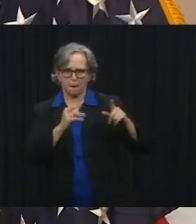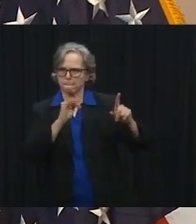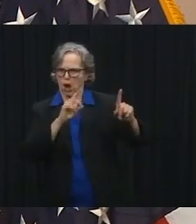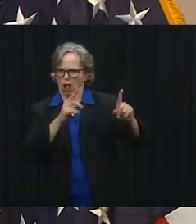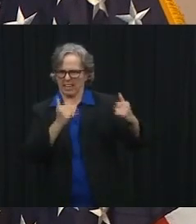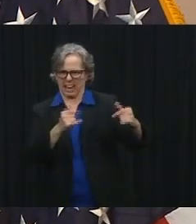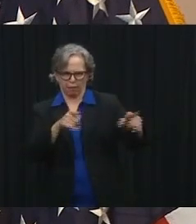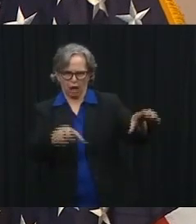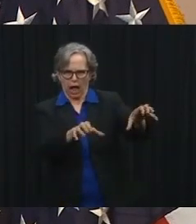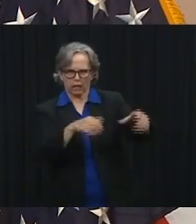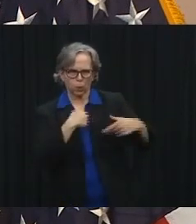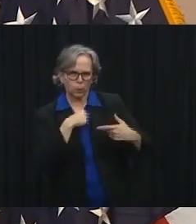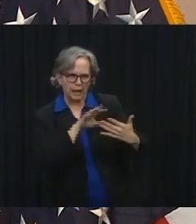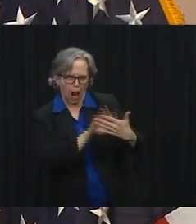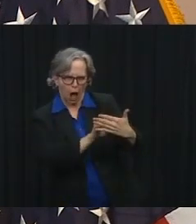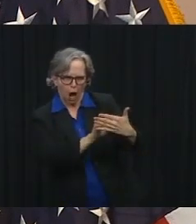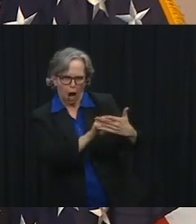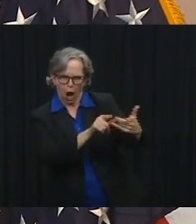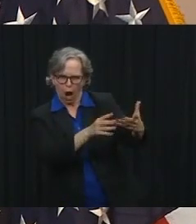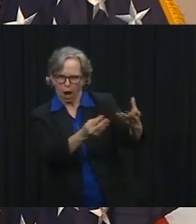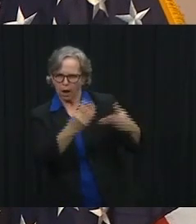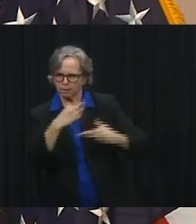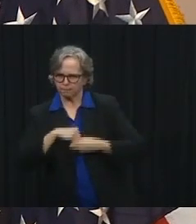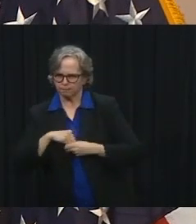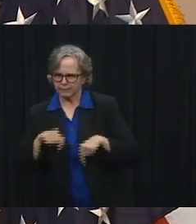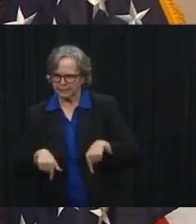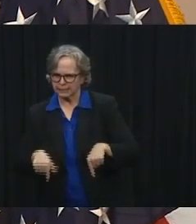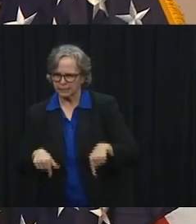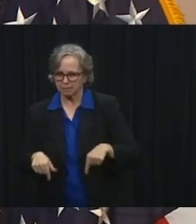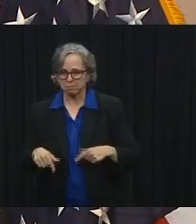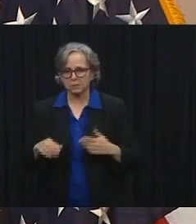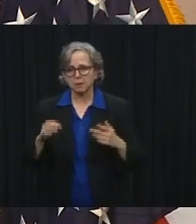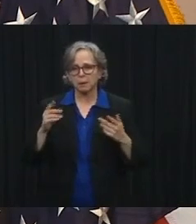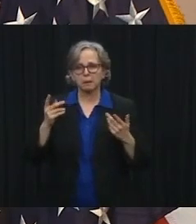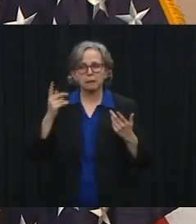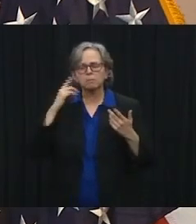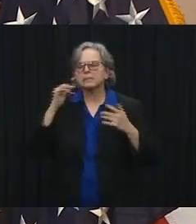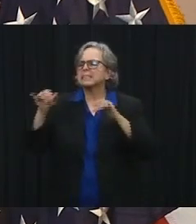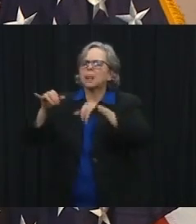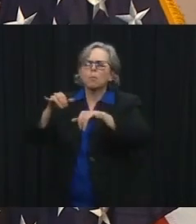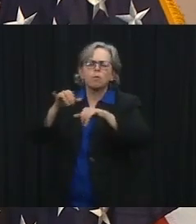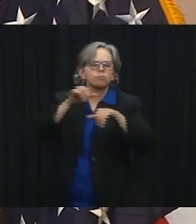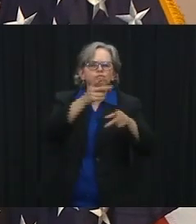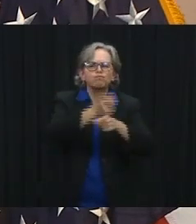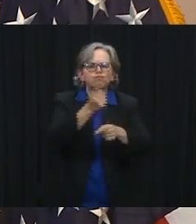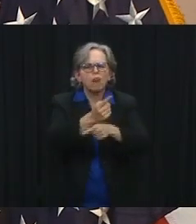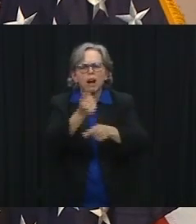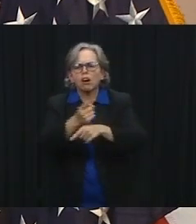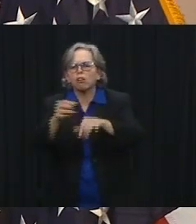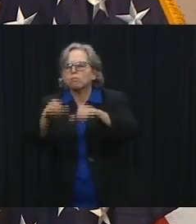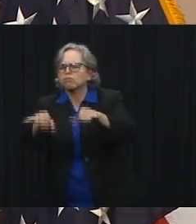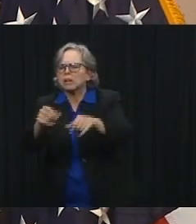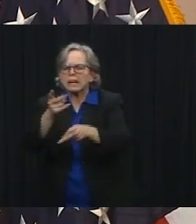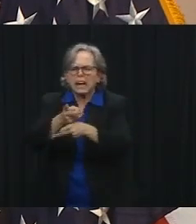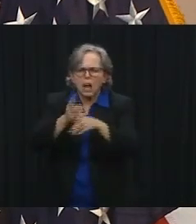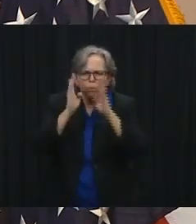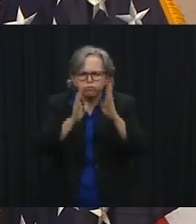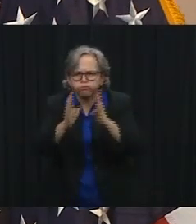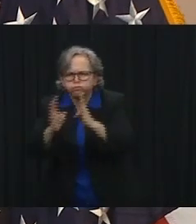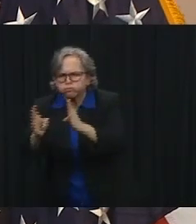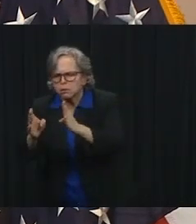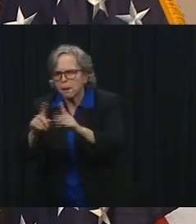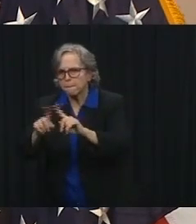people that can be routinely cared for, even that needed hospitalized in lesser care settings, and turning our hospitals